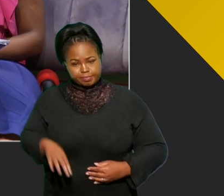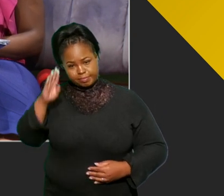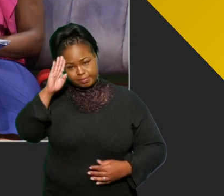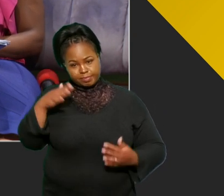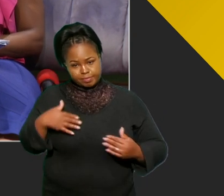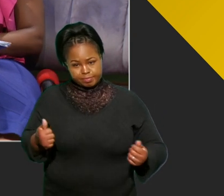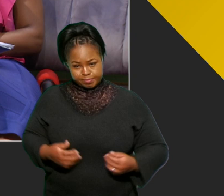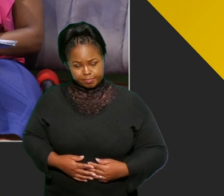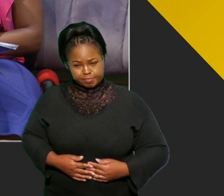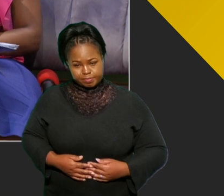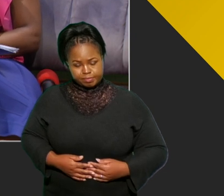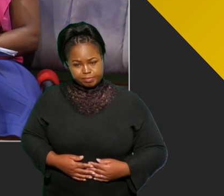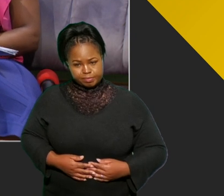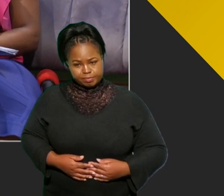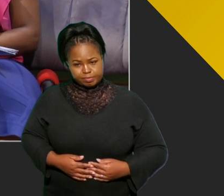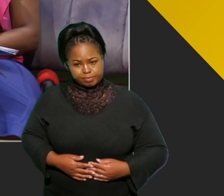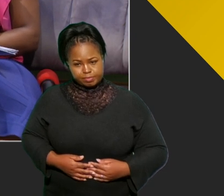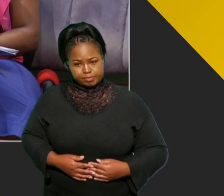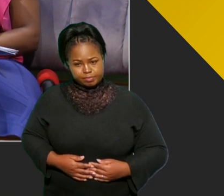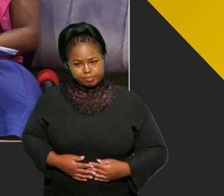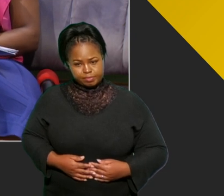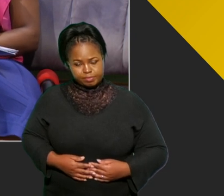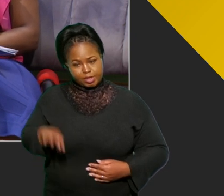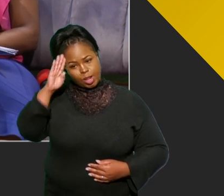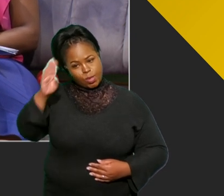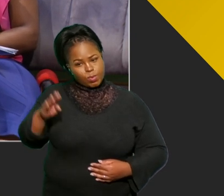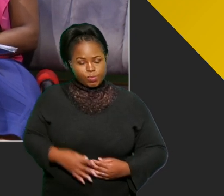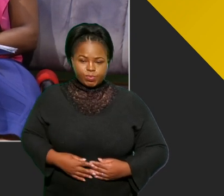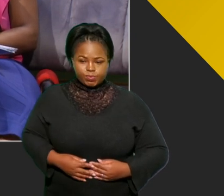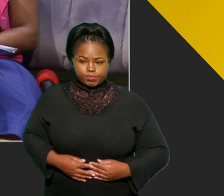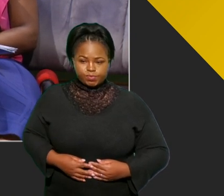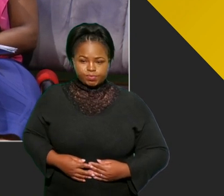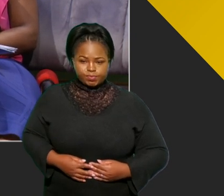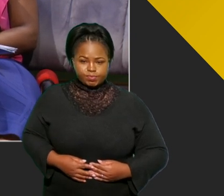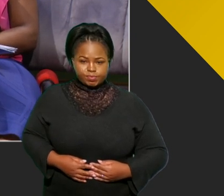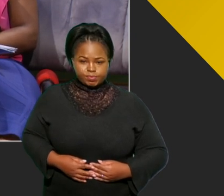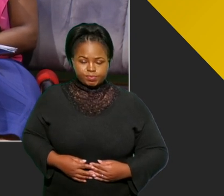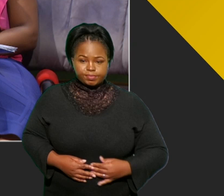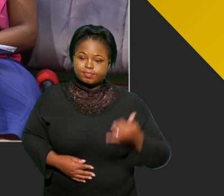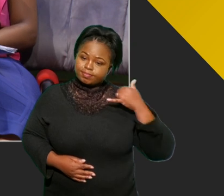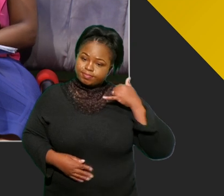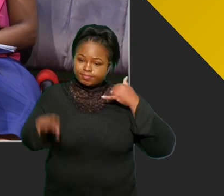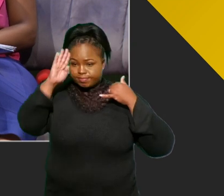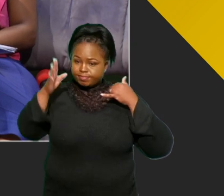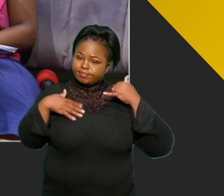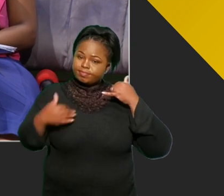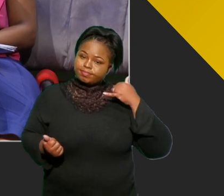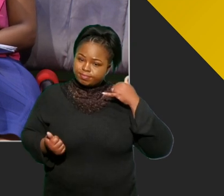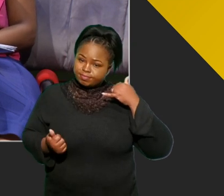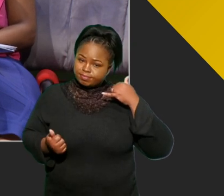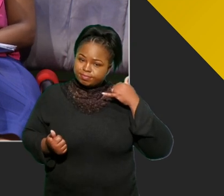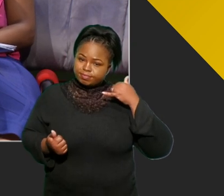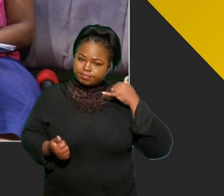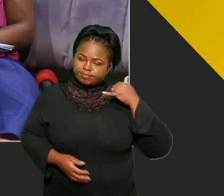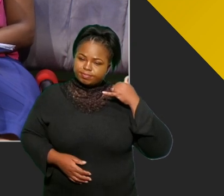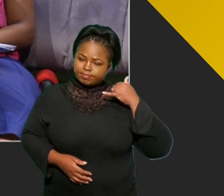you? Hello, I'm good, unjani ma'am? Hello? Hi, Mpho. Can you hear us, Mpho? Yes, hi, how are you? We are good, how